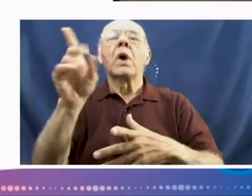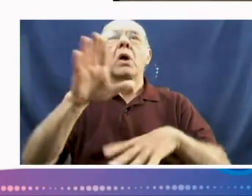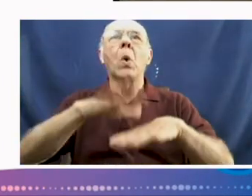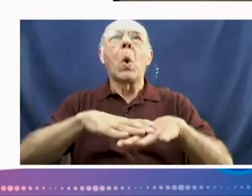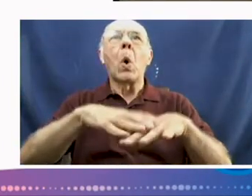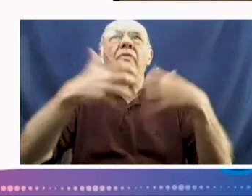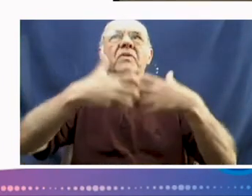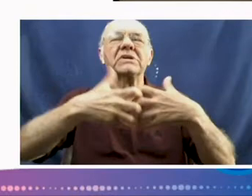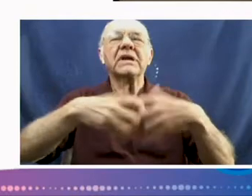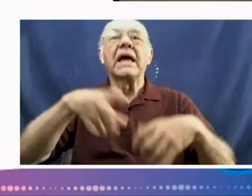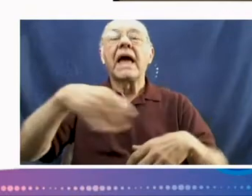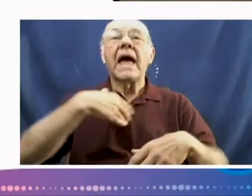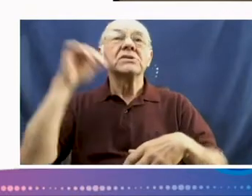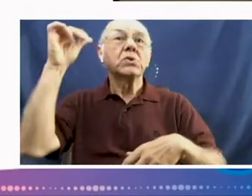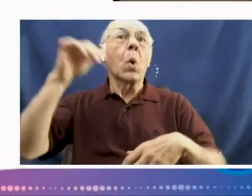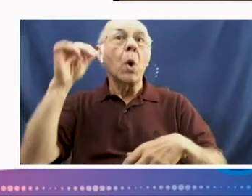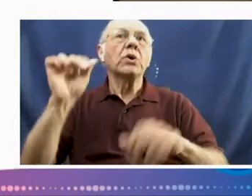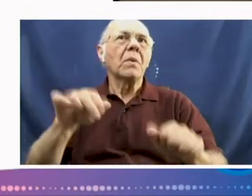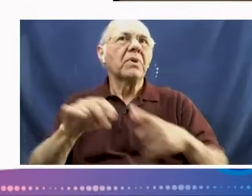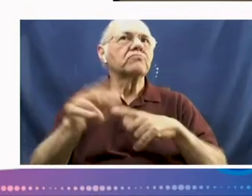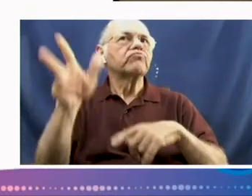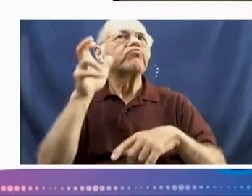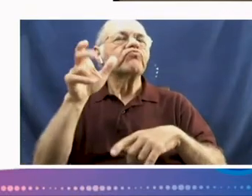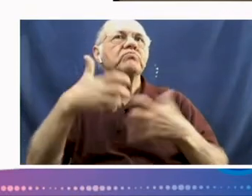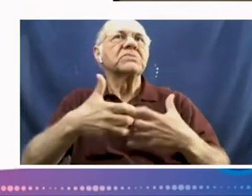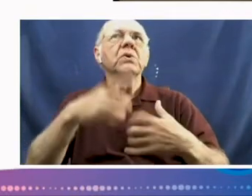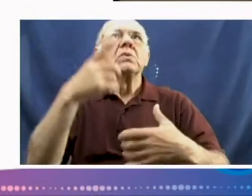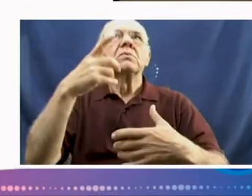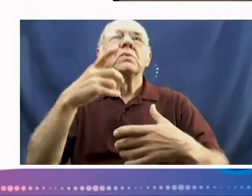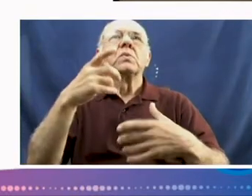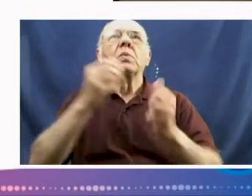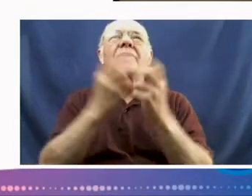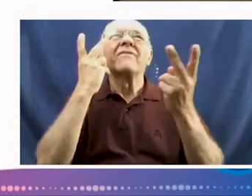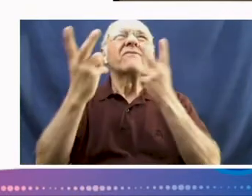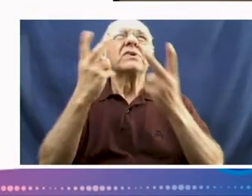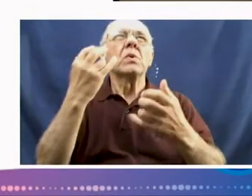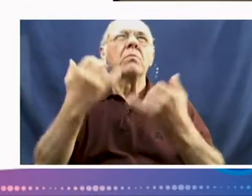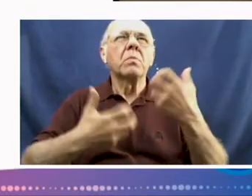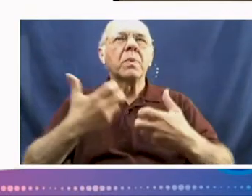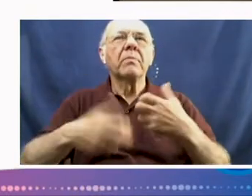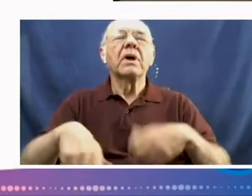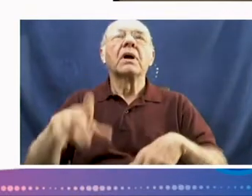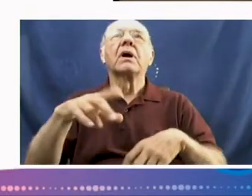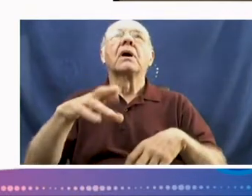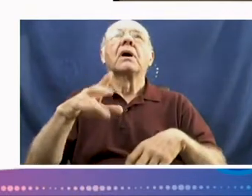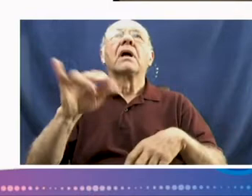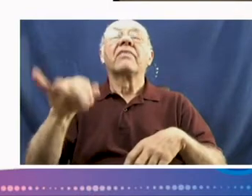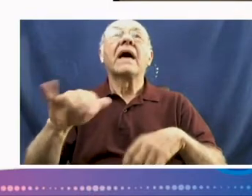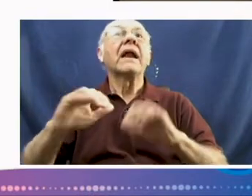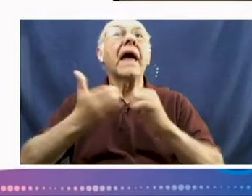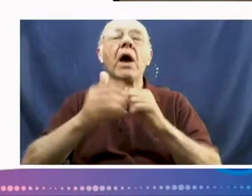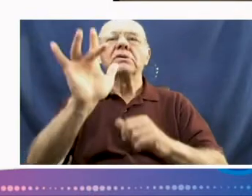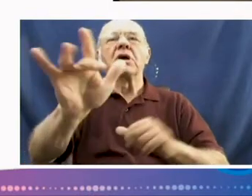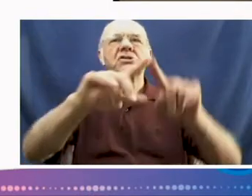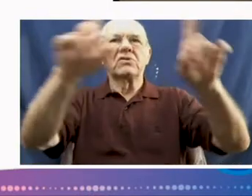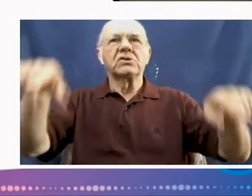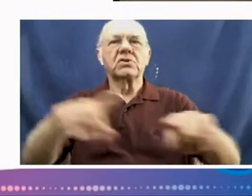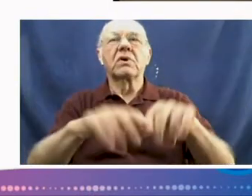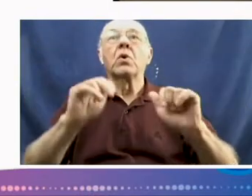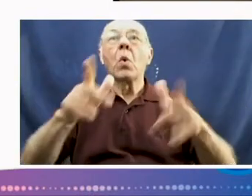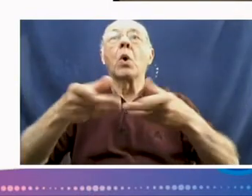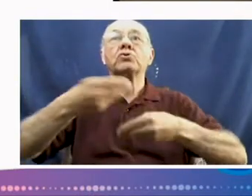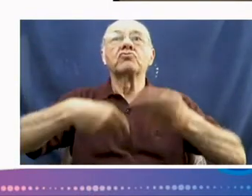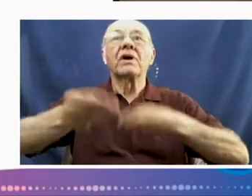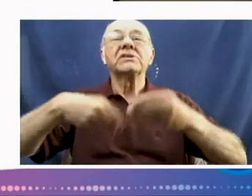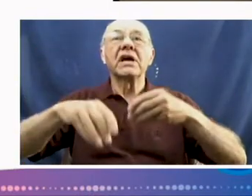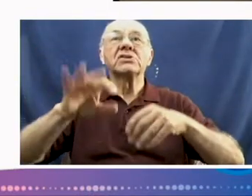audio capabilities for those with visual impairment. Audio mode is initiated by a touching screen. All transaction flow is processed through